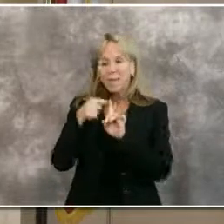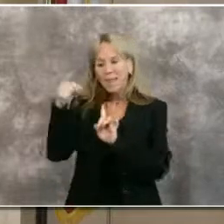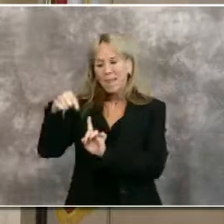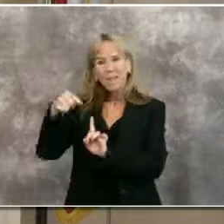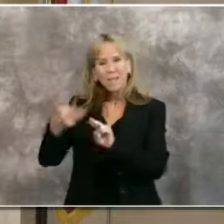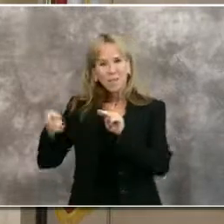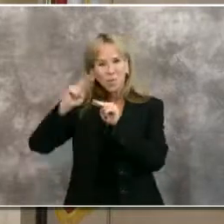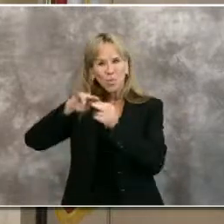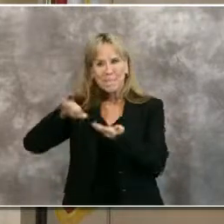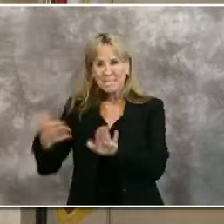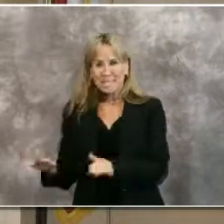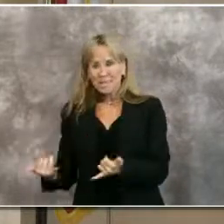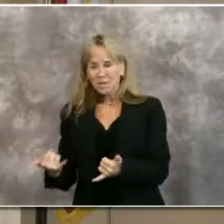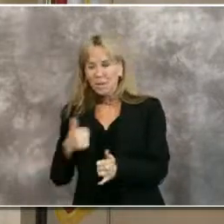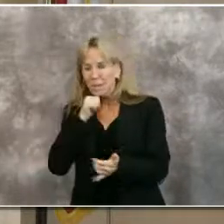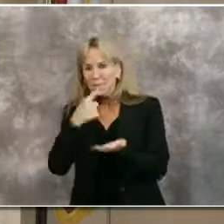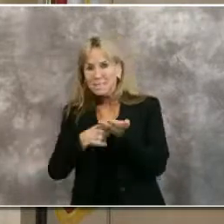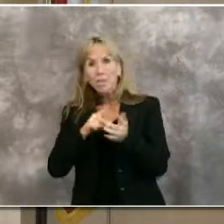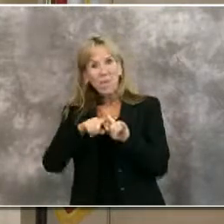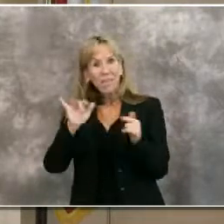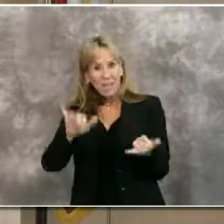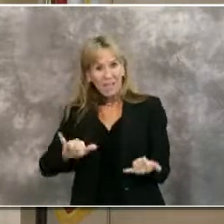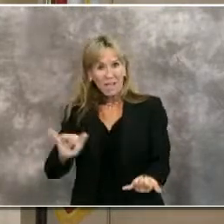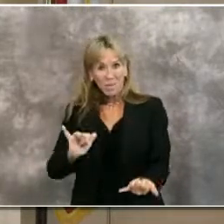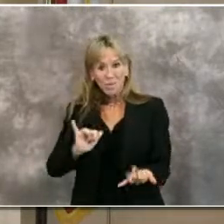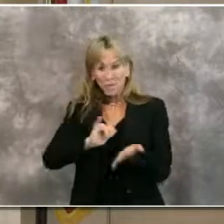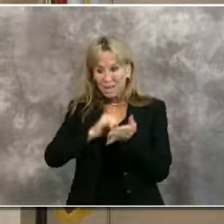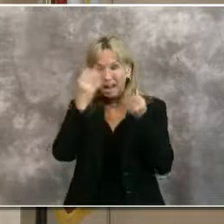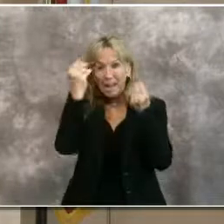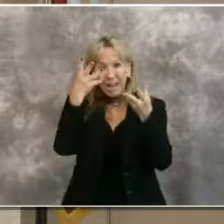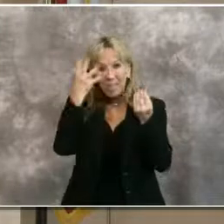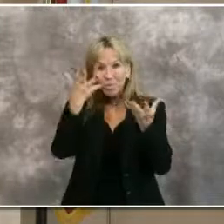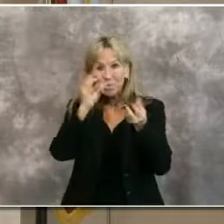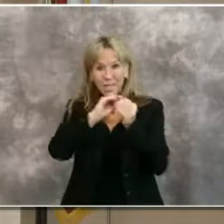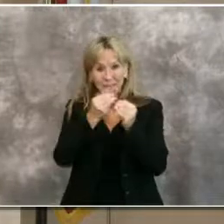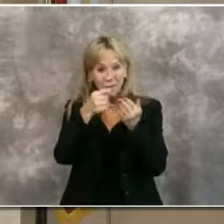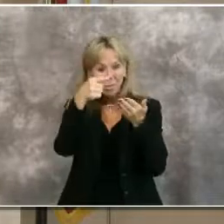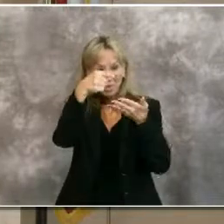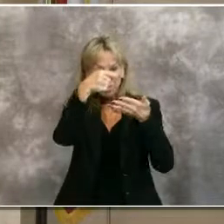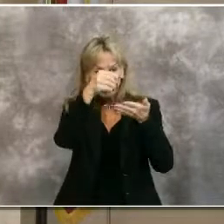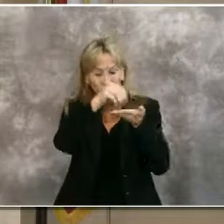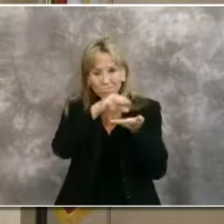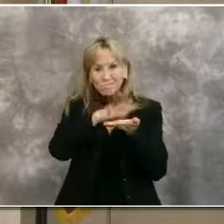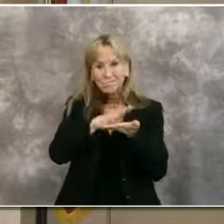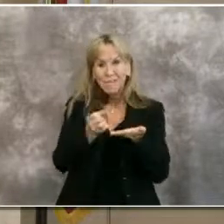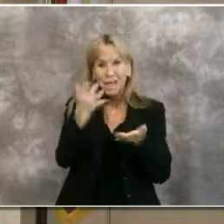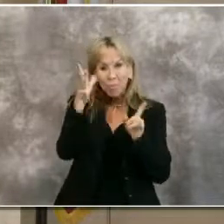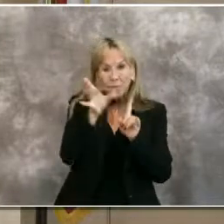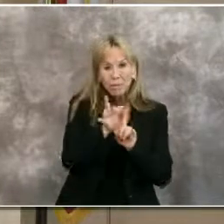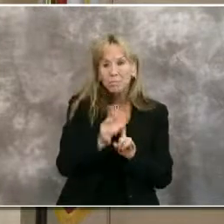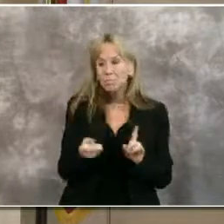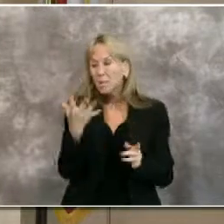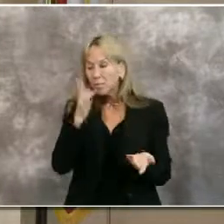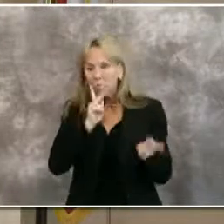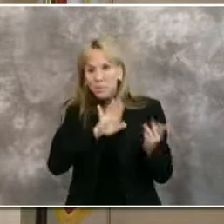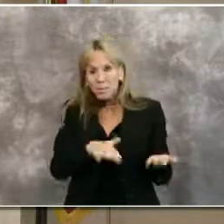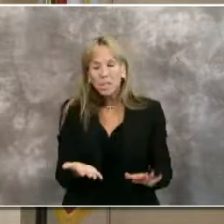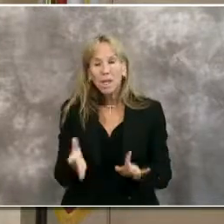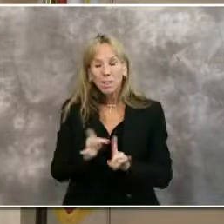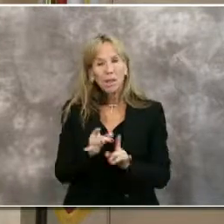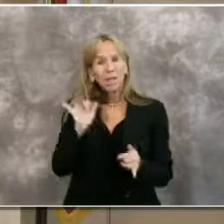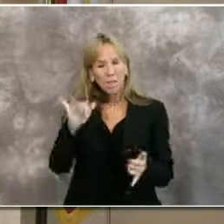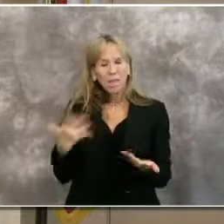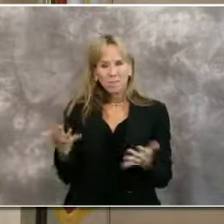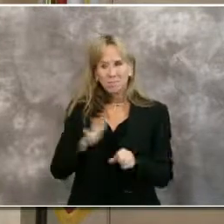increased deaths. All of the information that we are sharing with you is the evidence of the need to